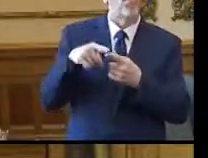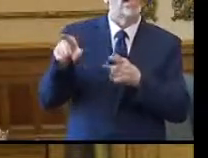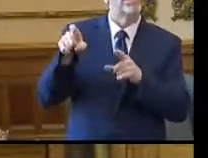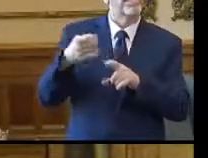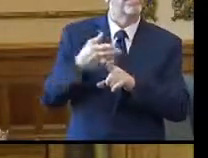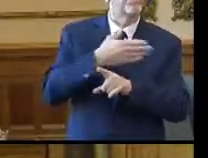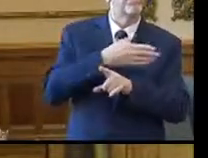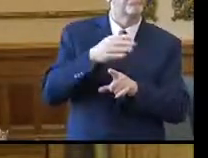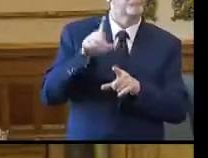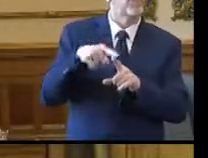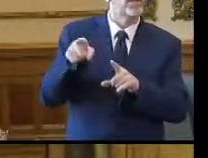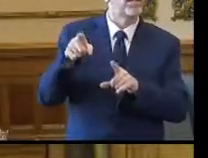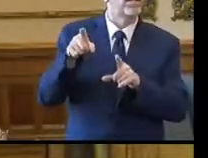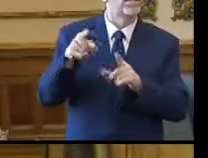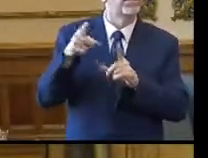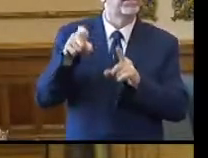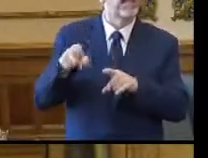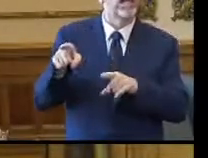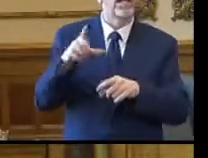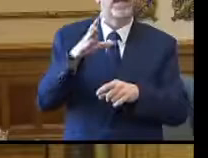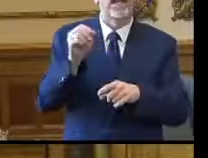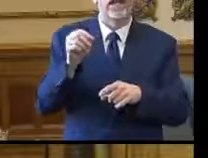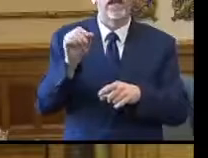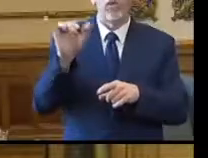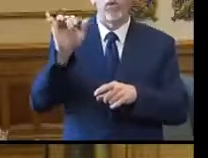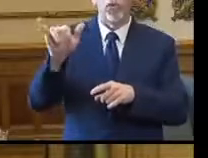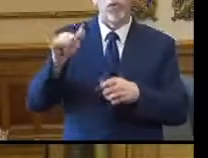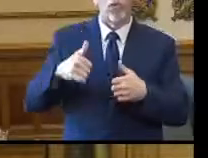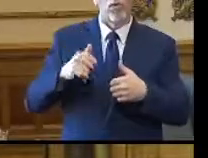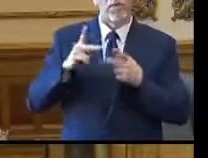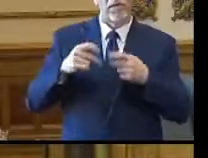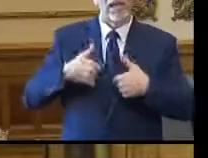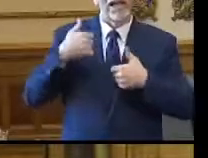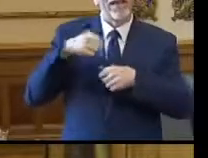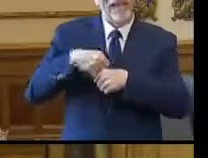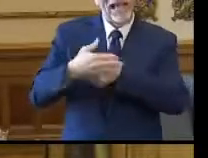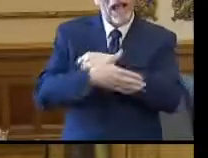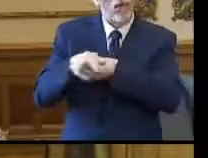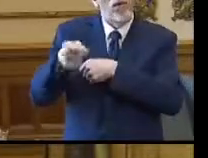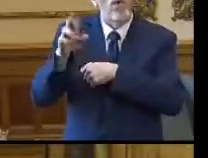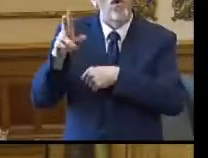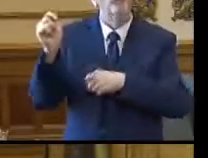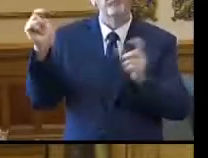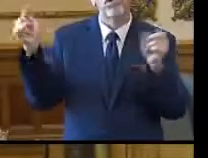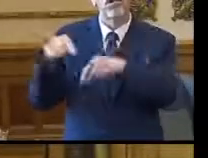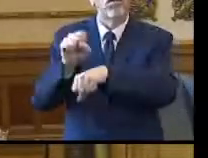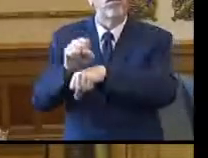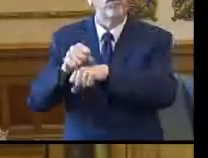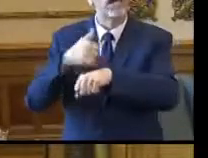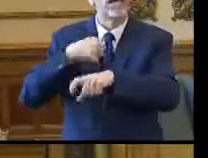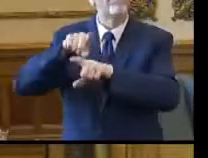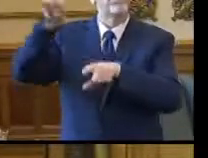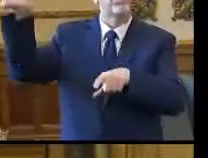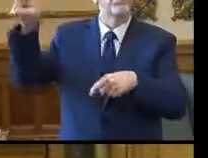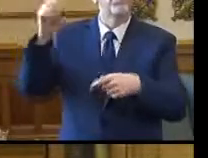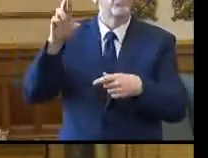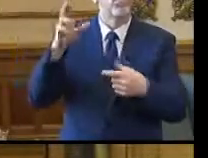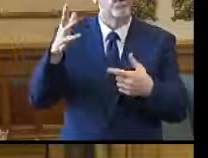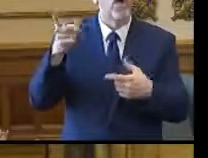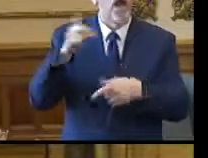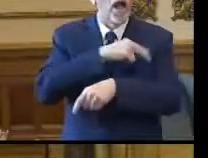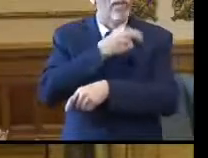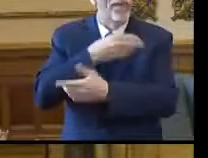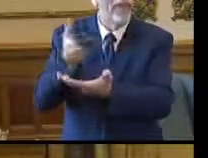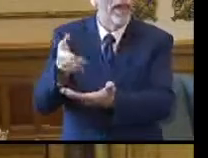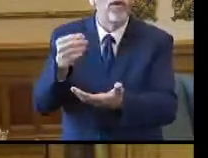for originally? And are these residents of the county or people who just work here and live elsewhere, or are they hospitalized